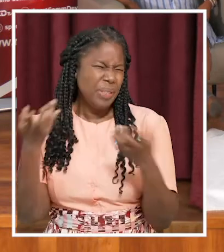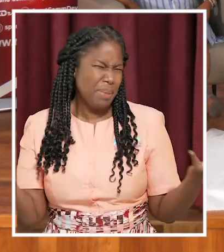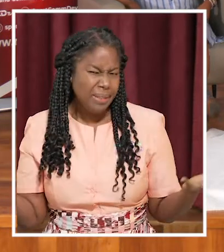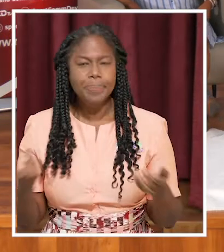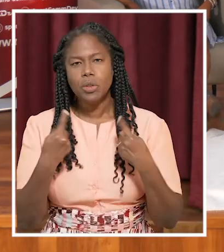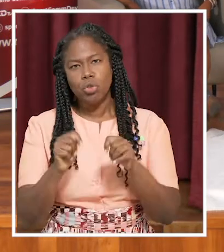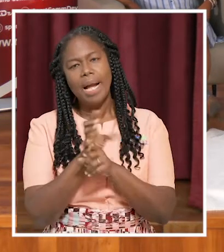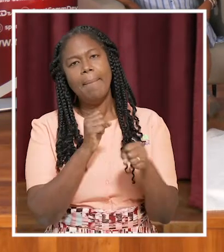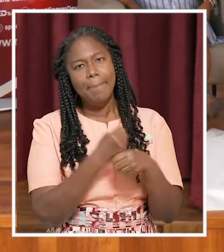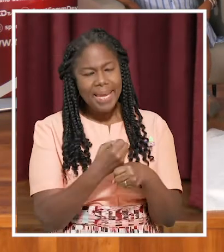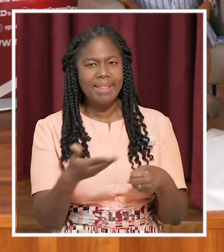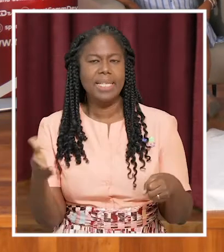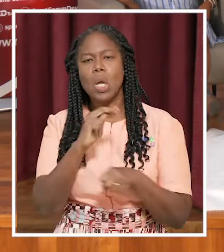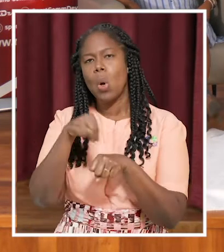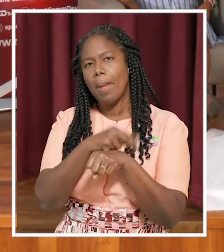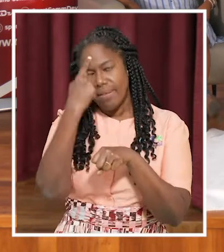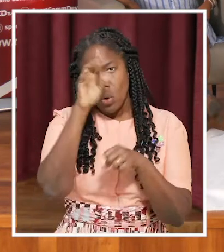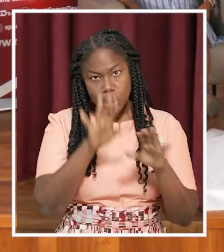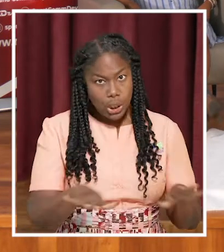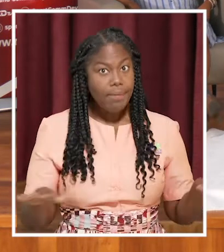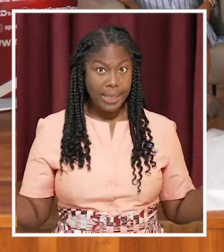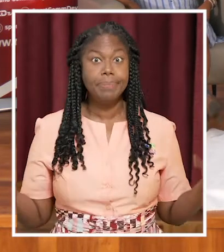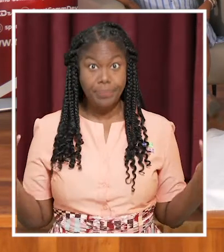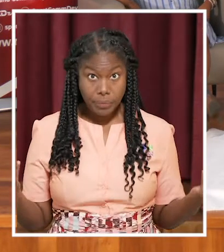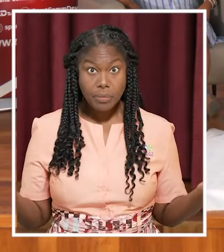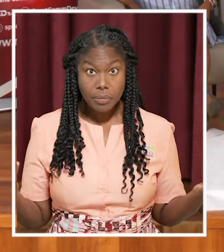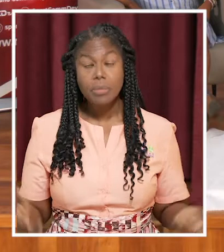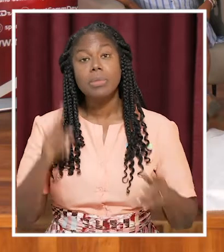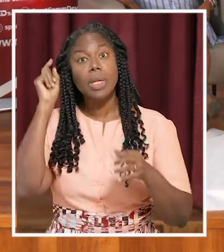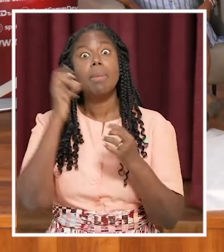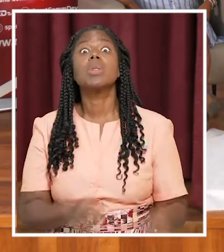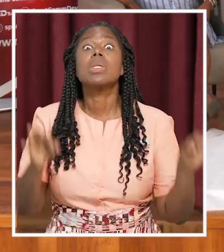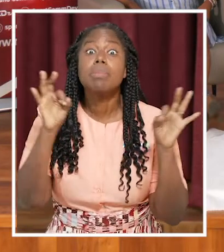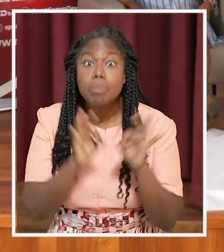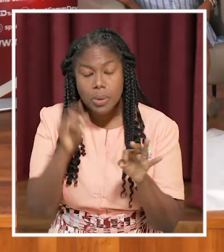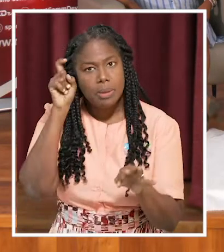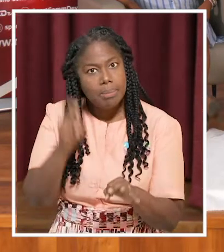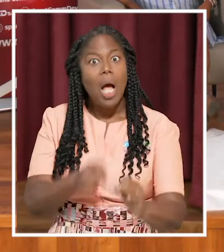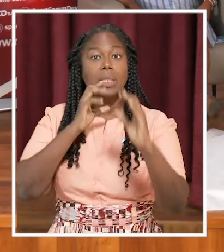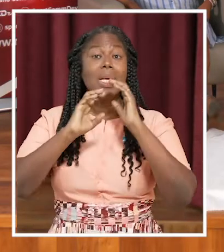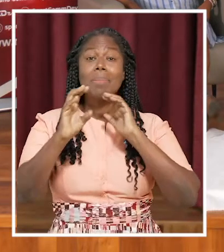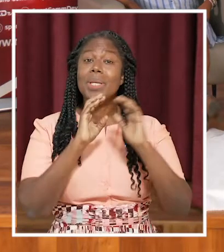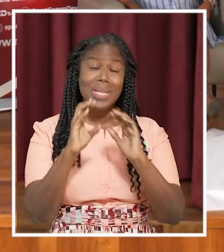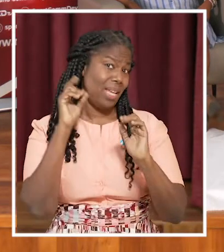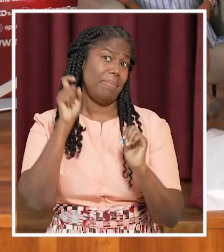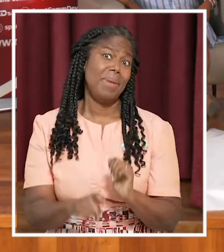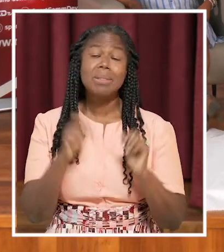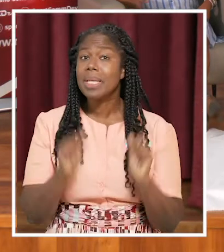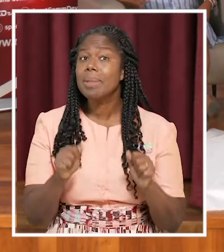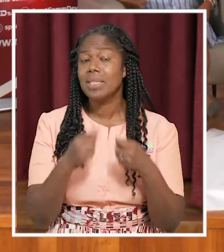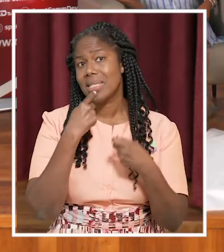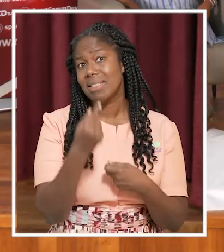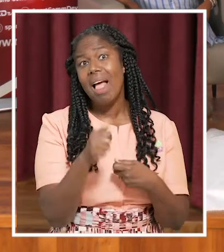as much as possible. And most importantly, you must communicate. You have to be able to tell someone how you feel. You